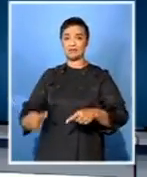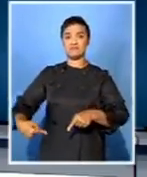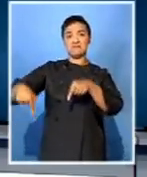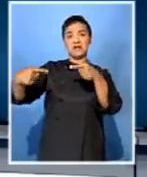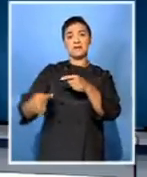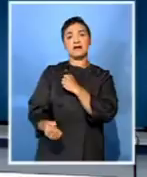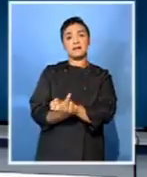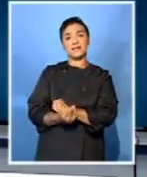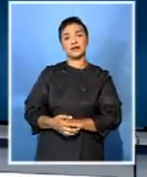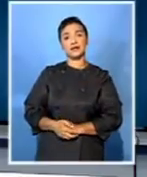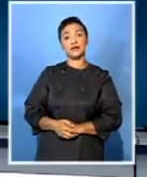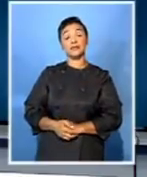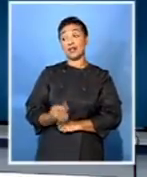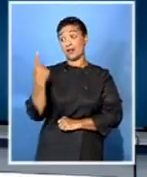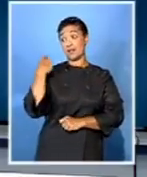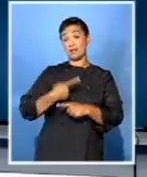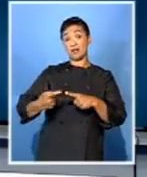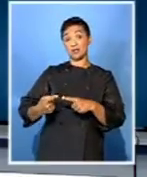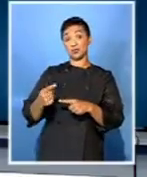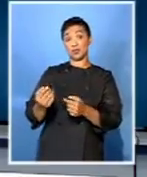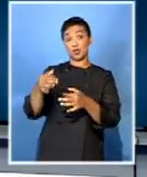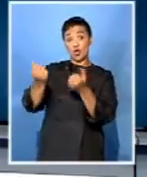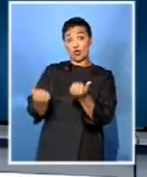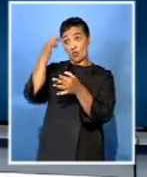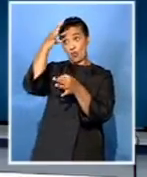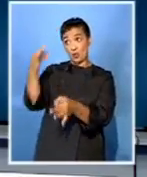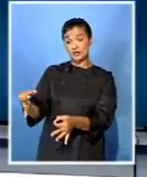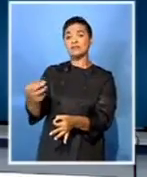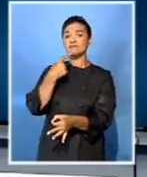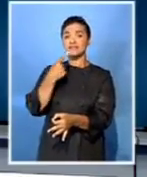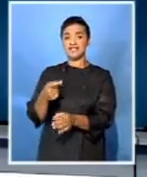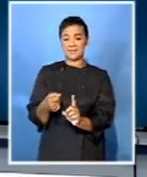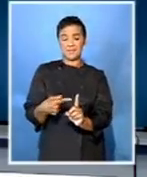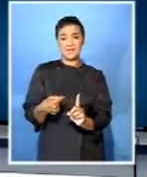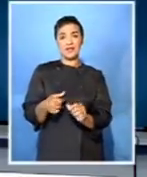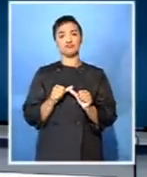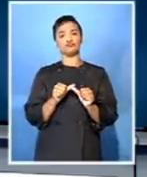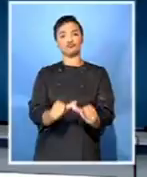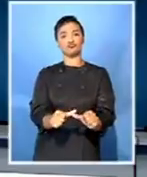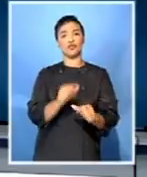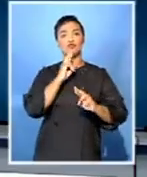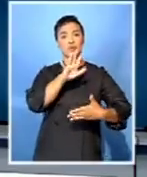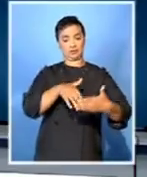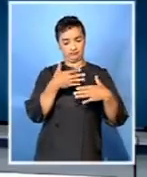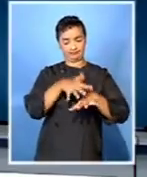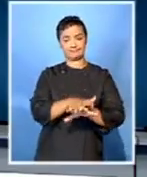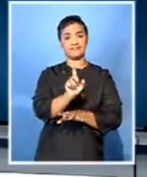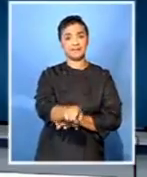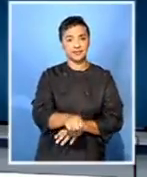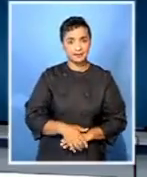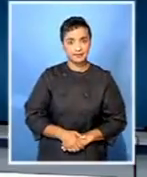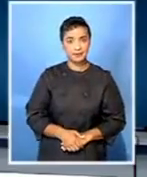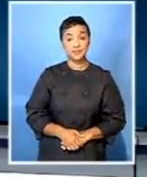President Zuma is seeking leave to appeal last week's High Court ruling, which upheld the public protector report's